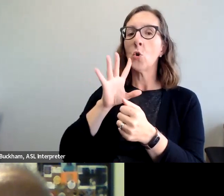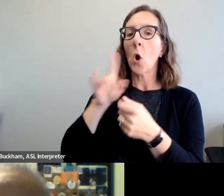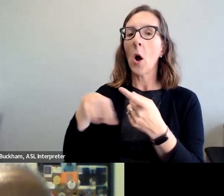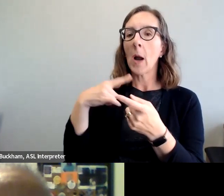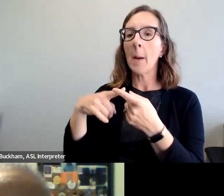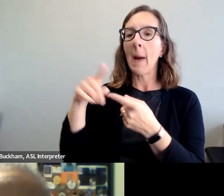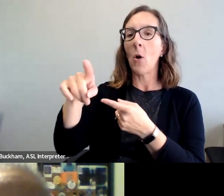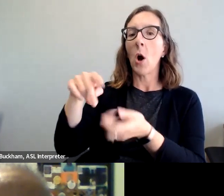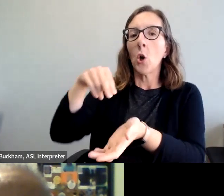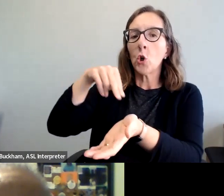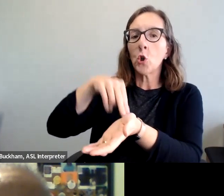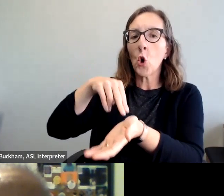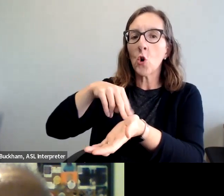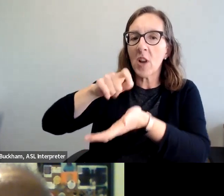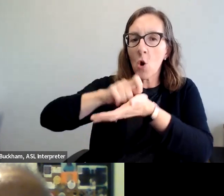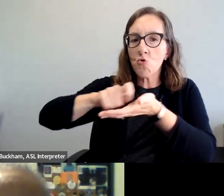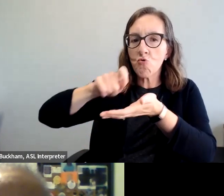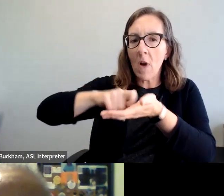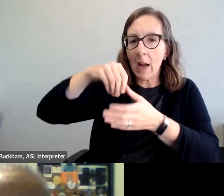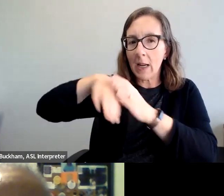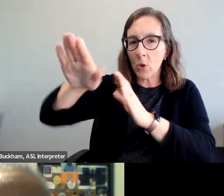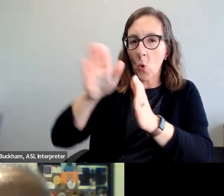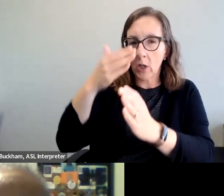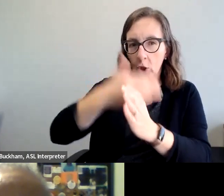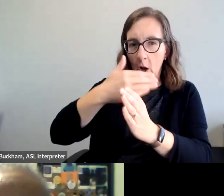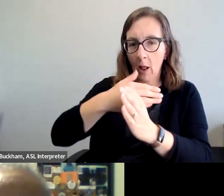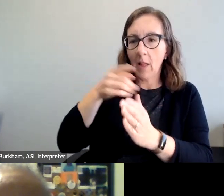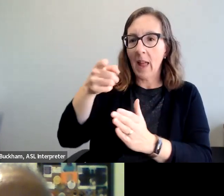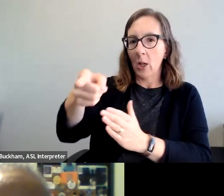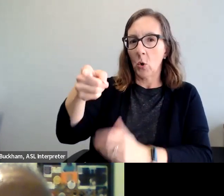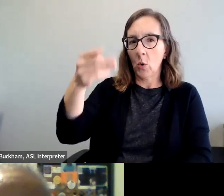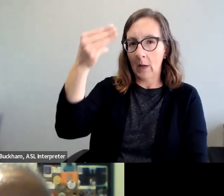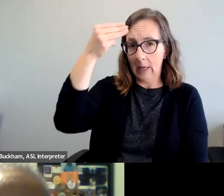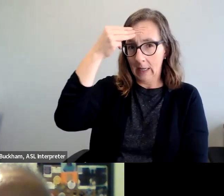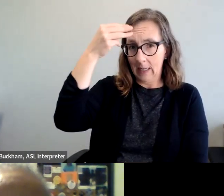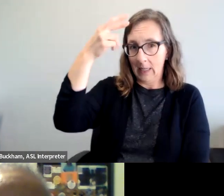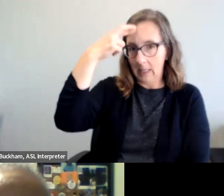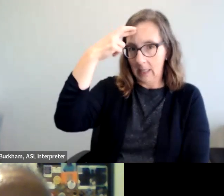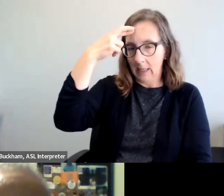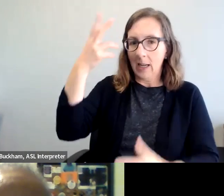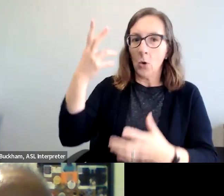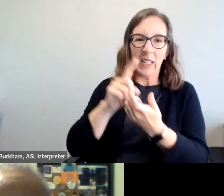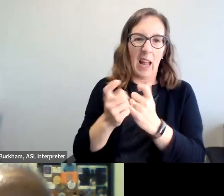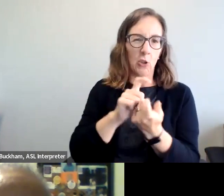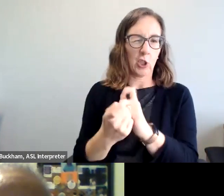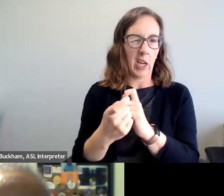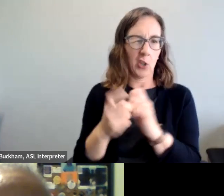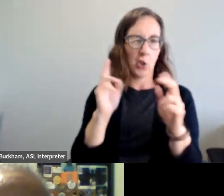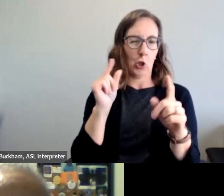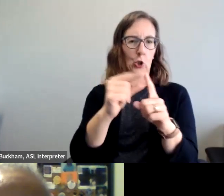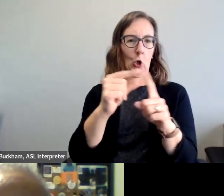in your chart very mistakenly that you were mentally retarded. We would use the term intellectual disability